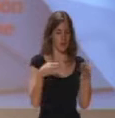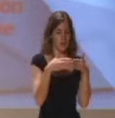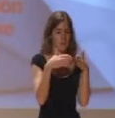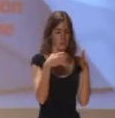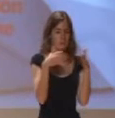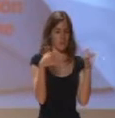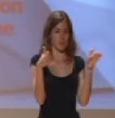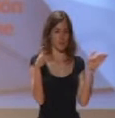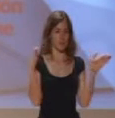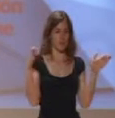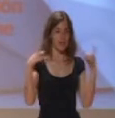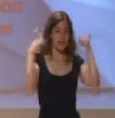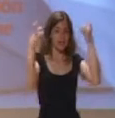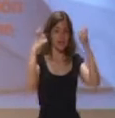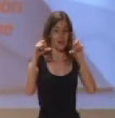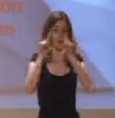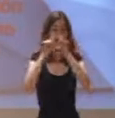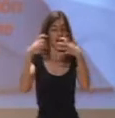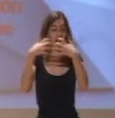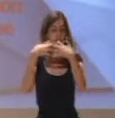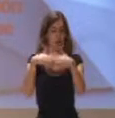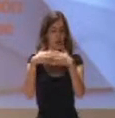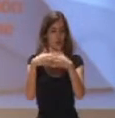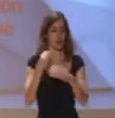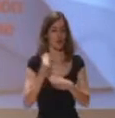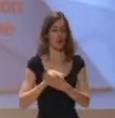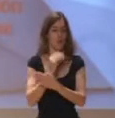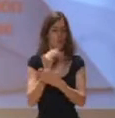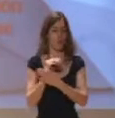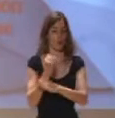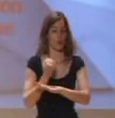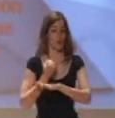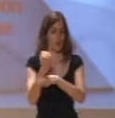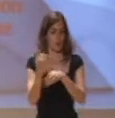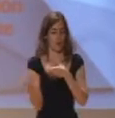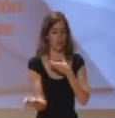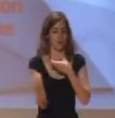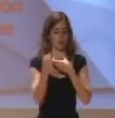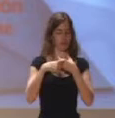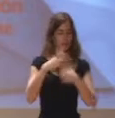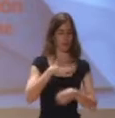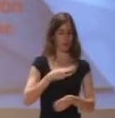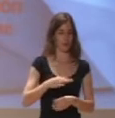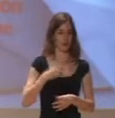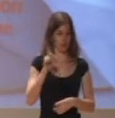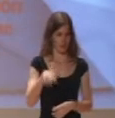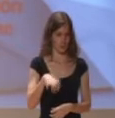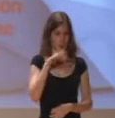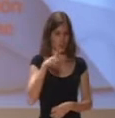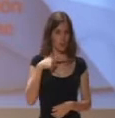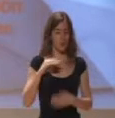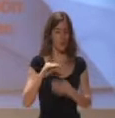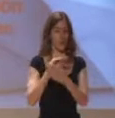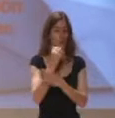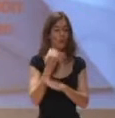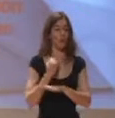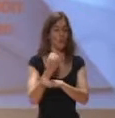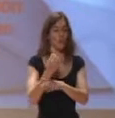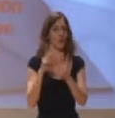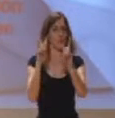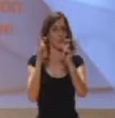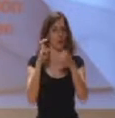by little, open the platform so that the industry of support products can incorporate their products. In reality, incorporating a